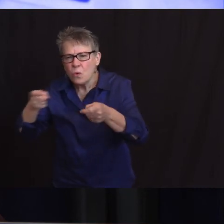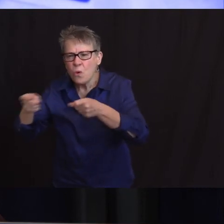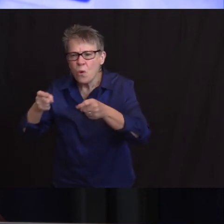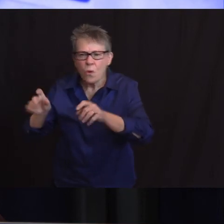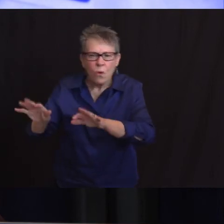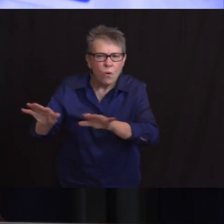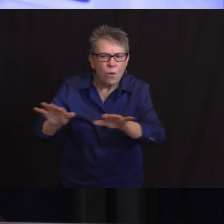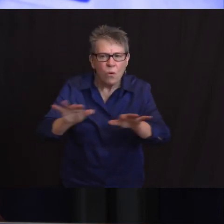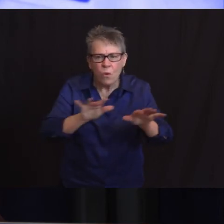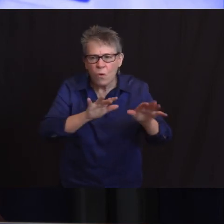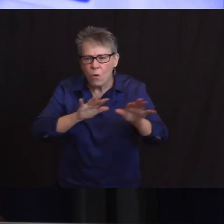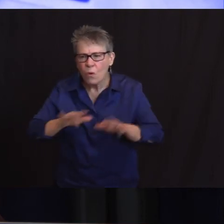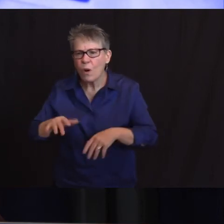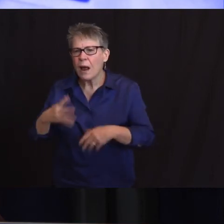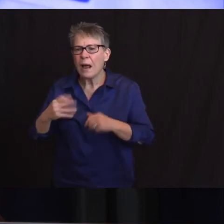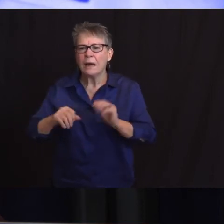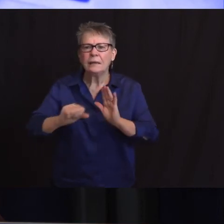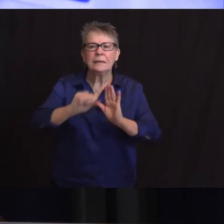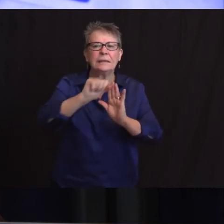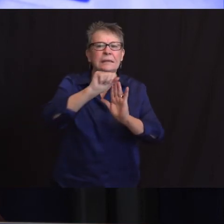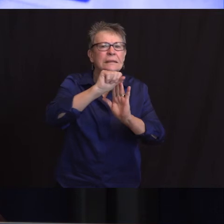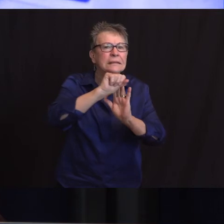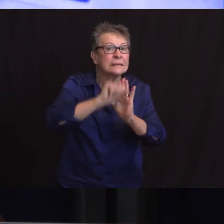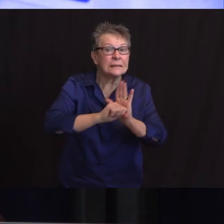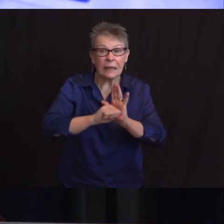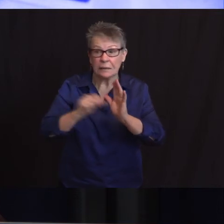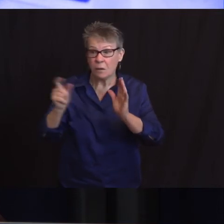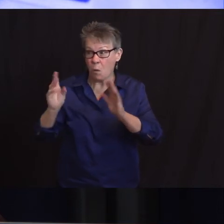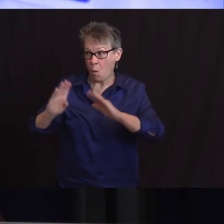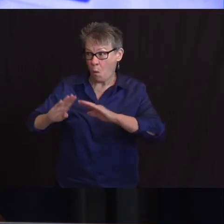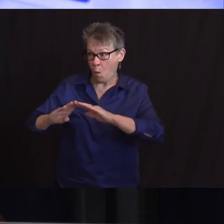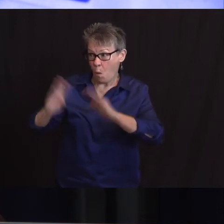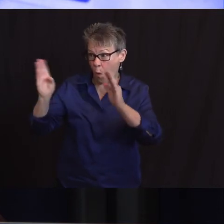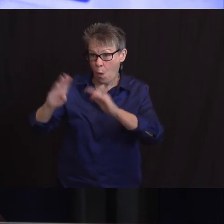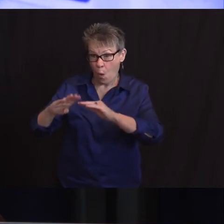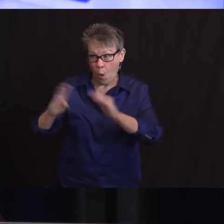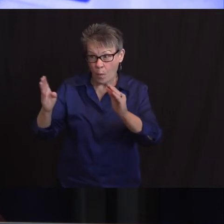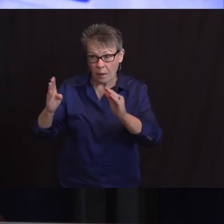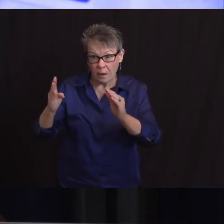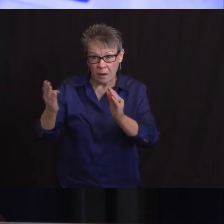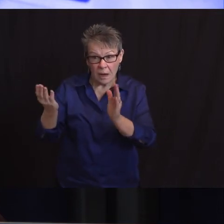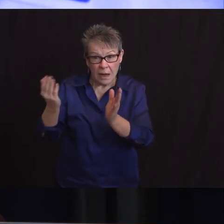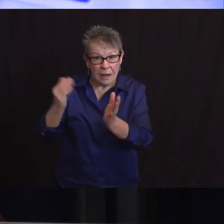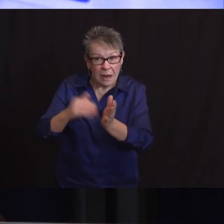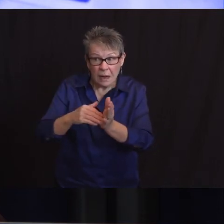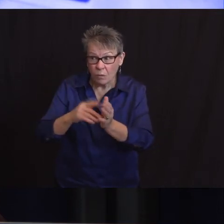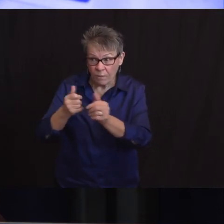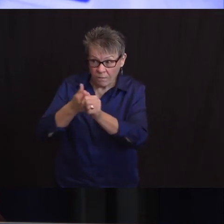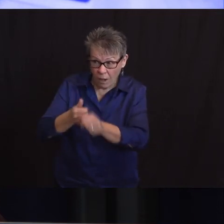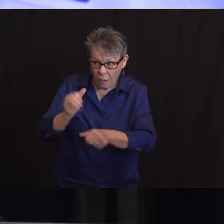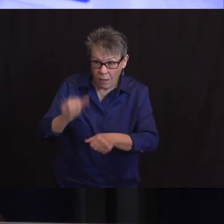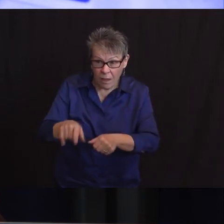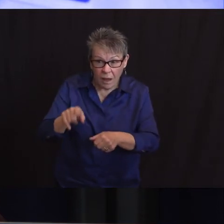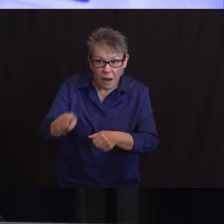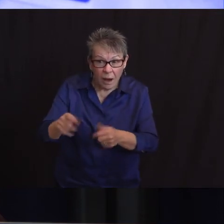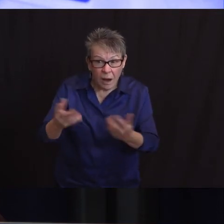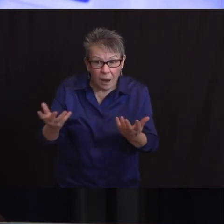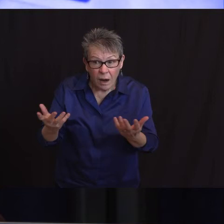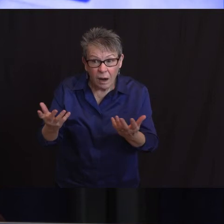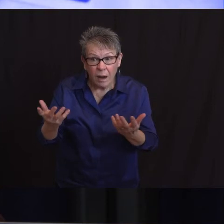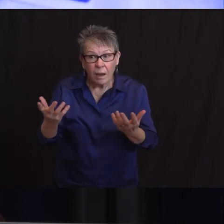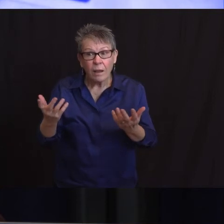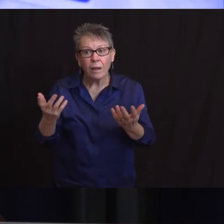state's reopening plans. However, end-of-life visits, compassionate care visits, and